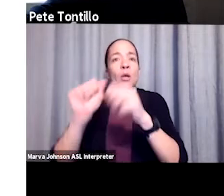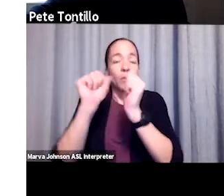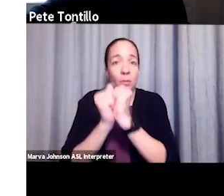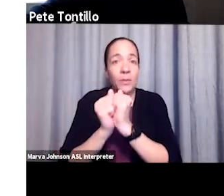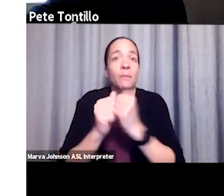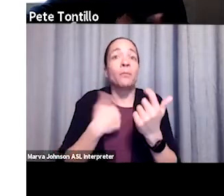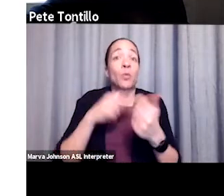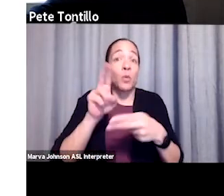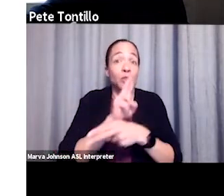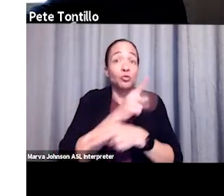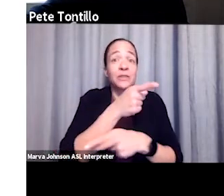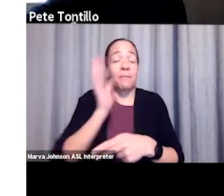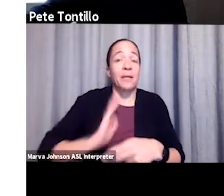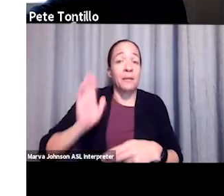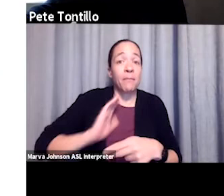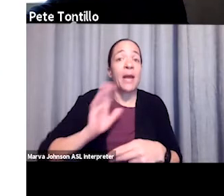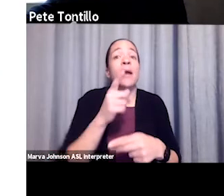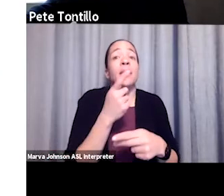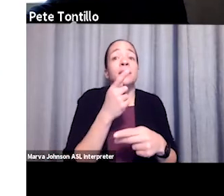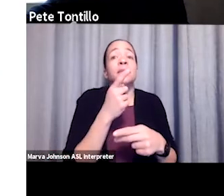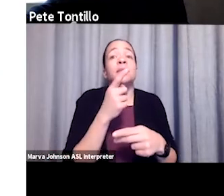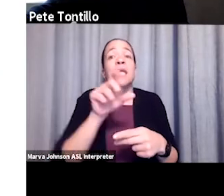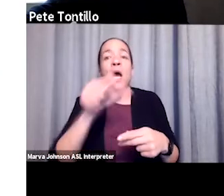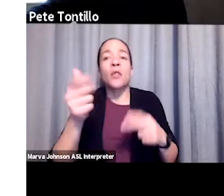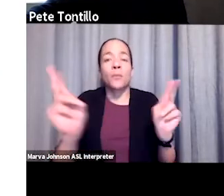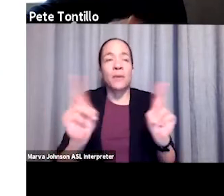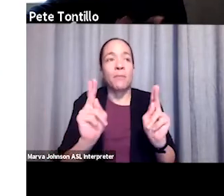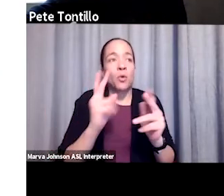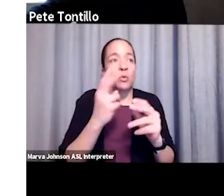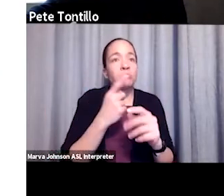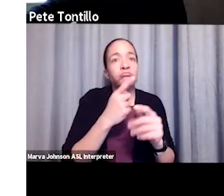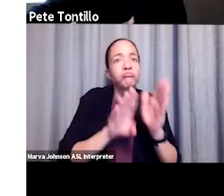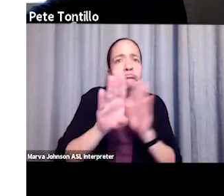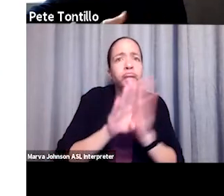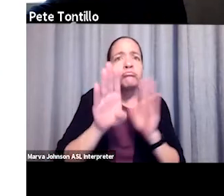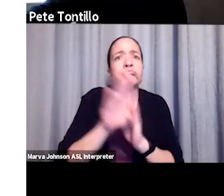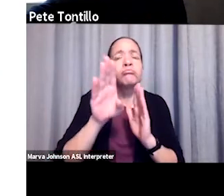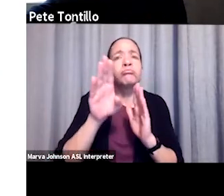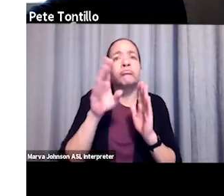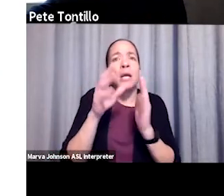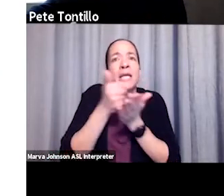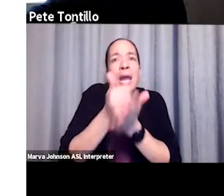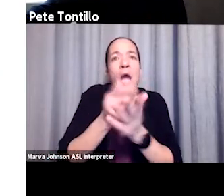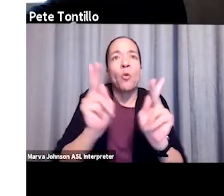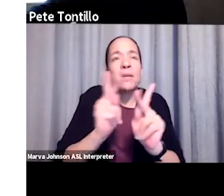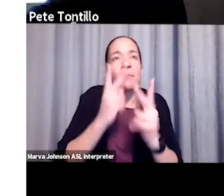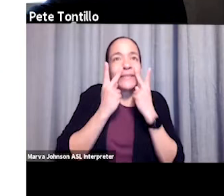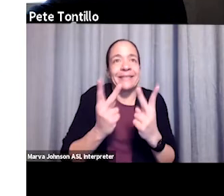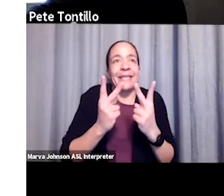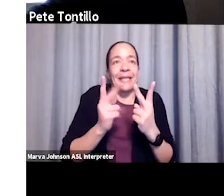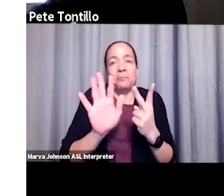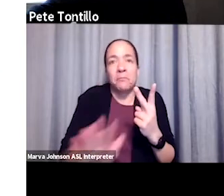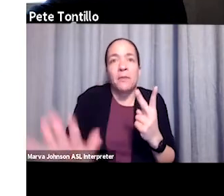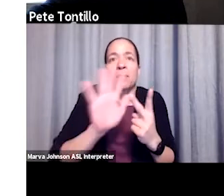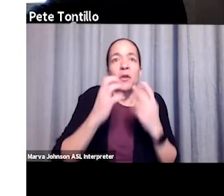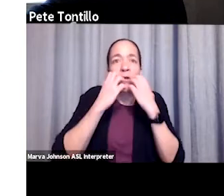We've used them in the past and others have used them to craft communications that help people see themselves and their own values reflected in what you write and say and